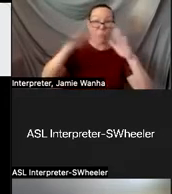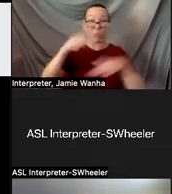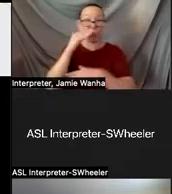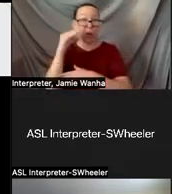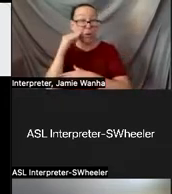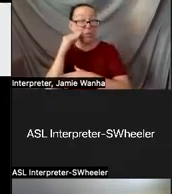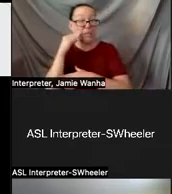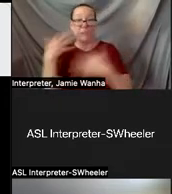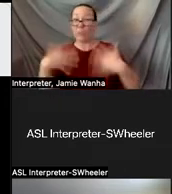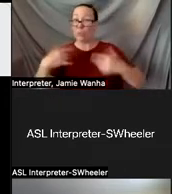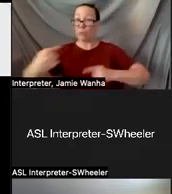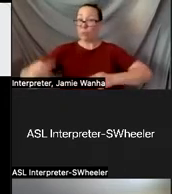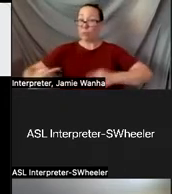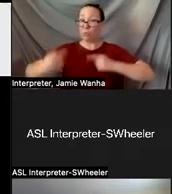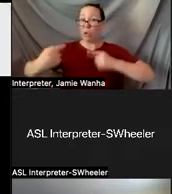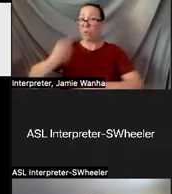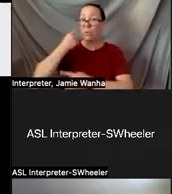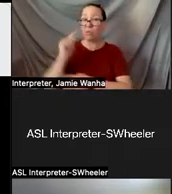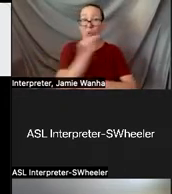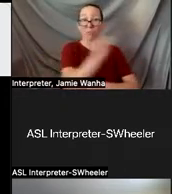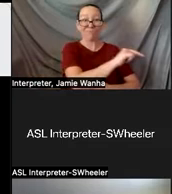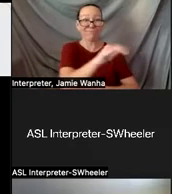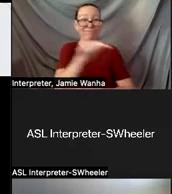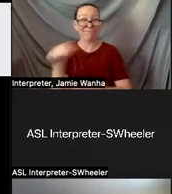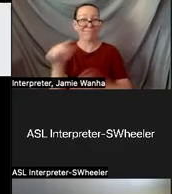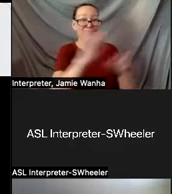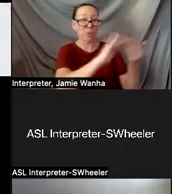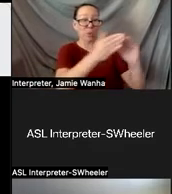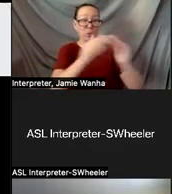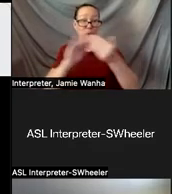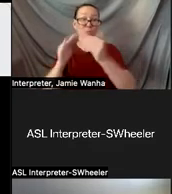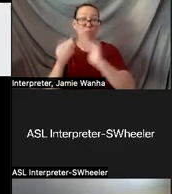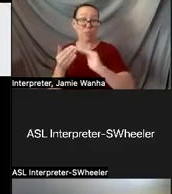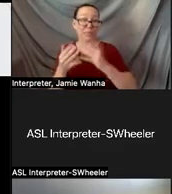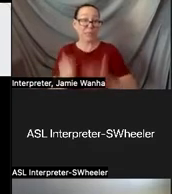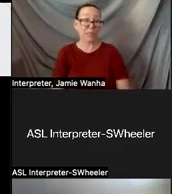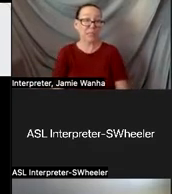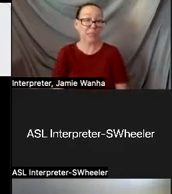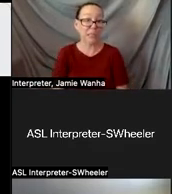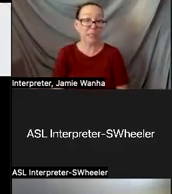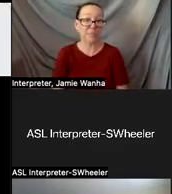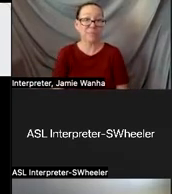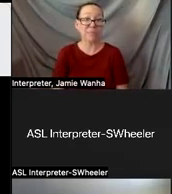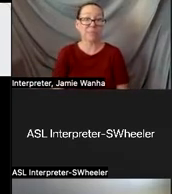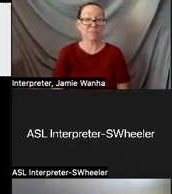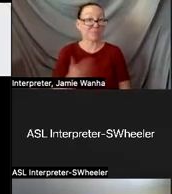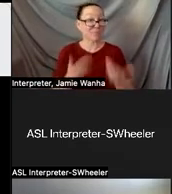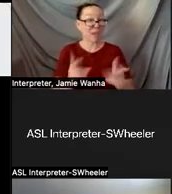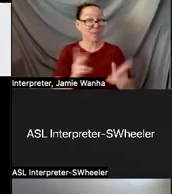This is something that was evaluated by the social group that was involved in our study. The next